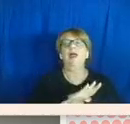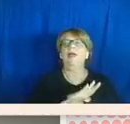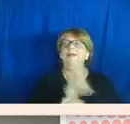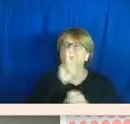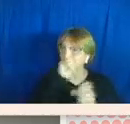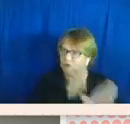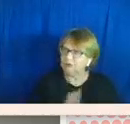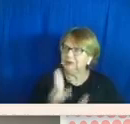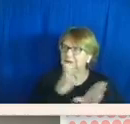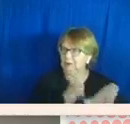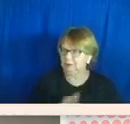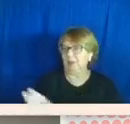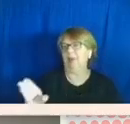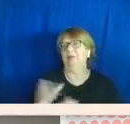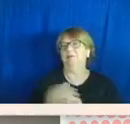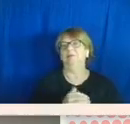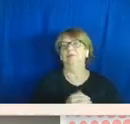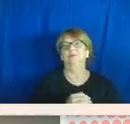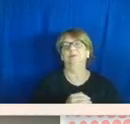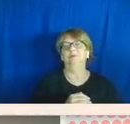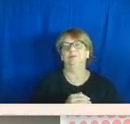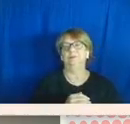plan. Next slide.